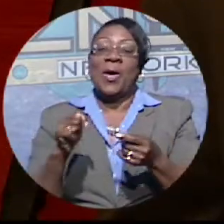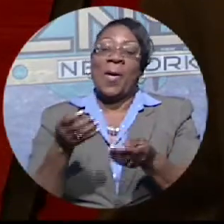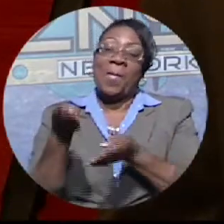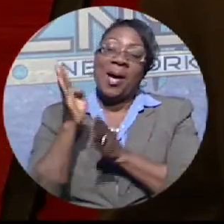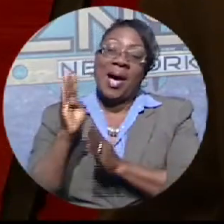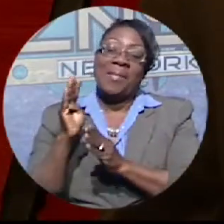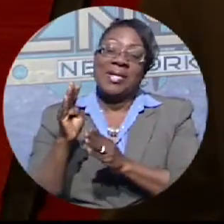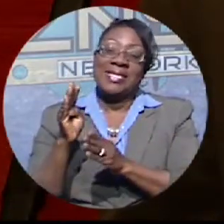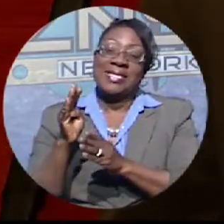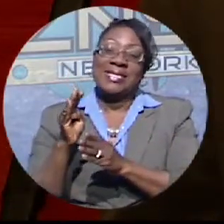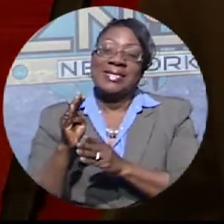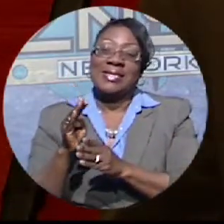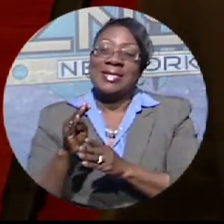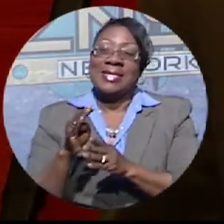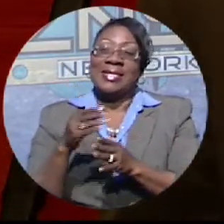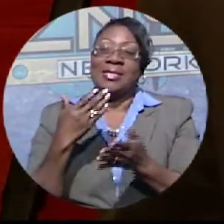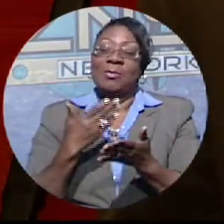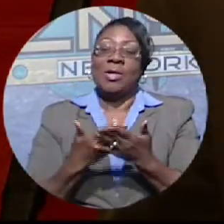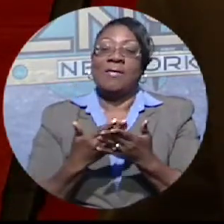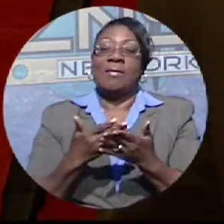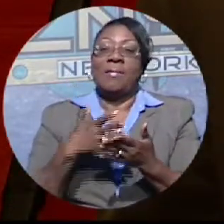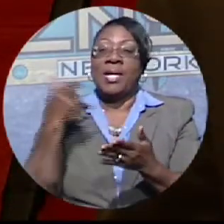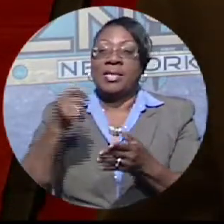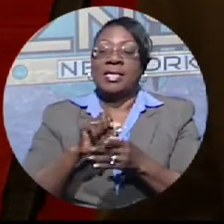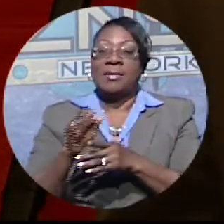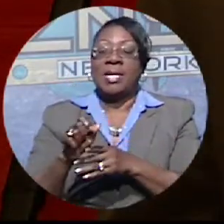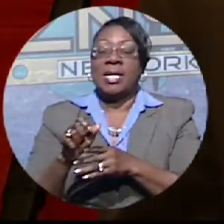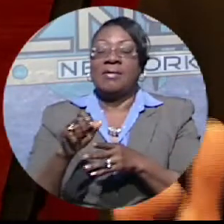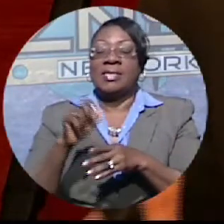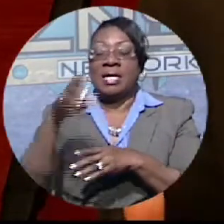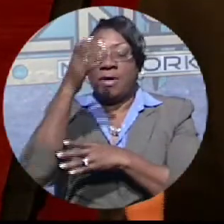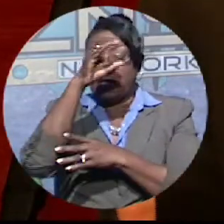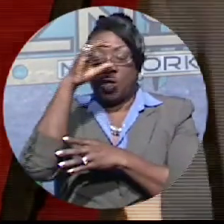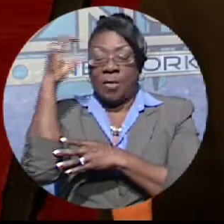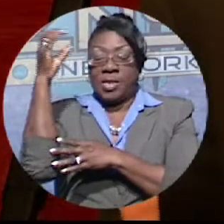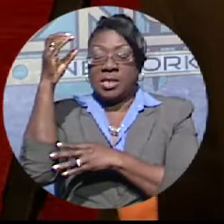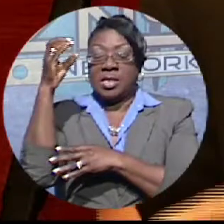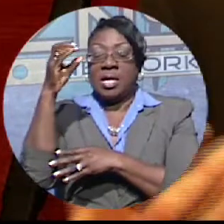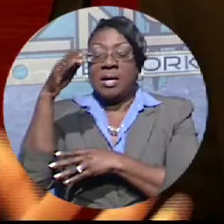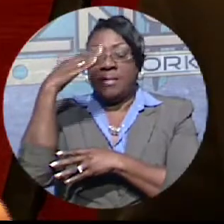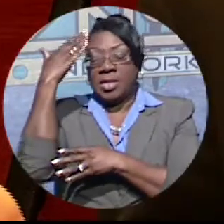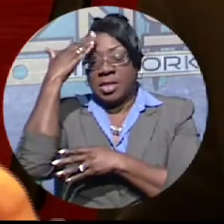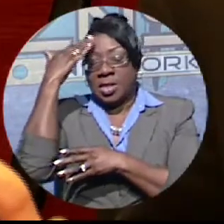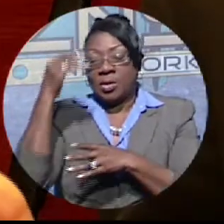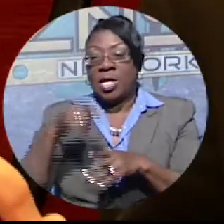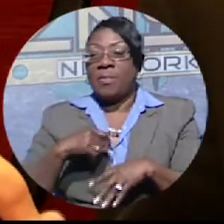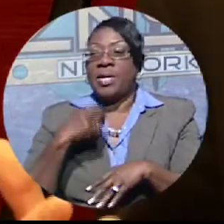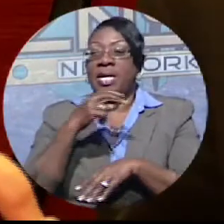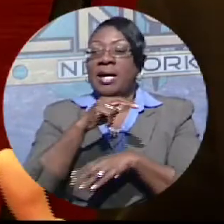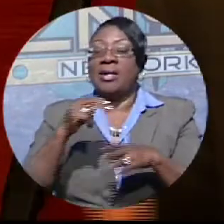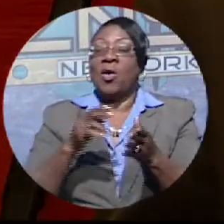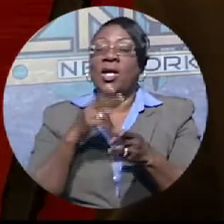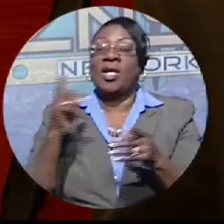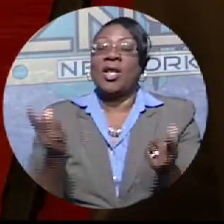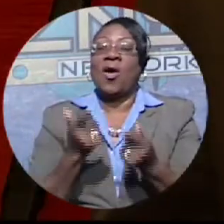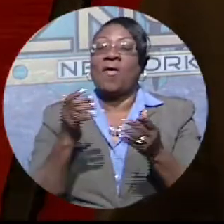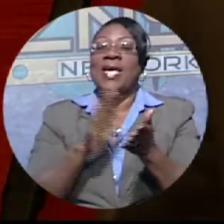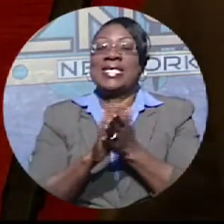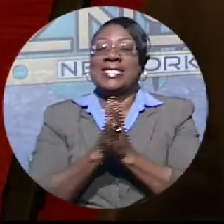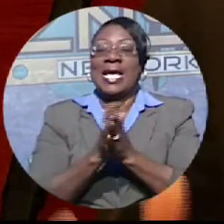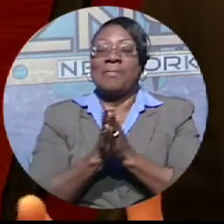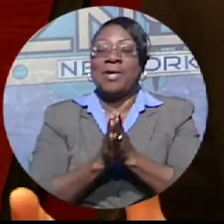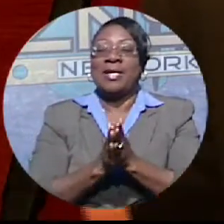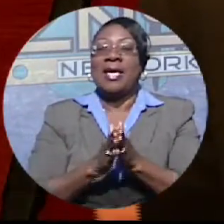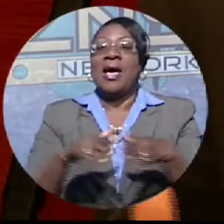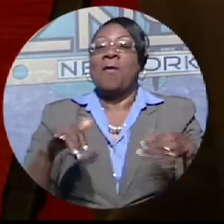he's had to send in his 3 years as commissioner, because he knew that there would just be natural excitement right off the bat.